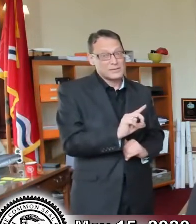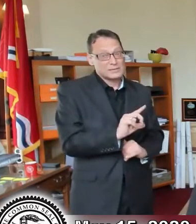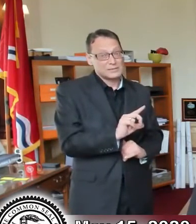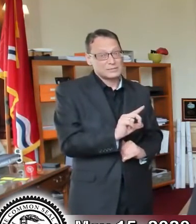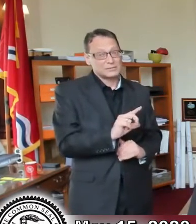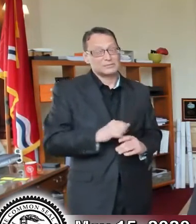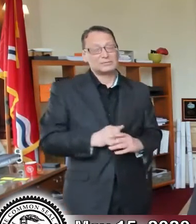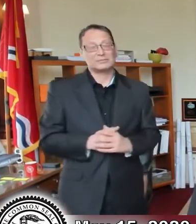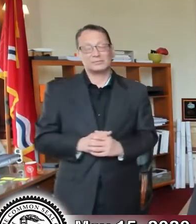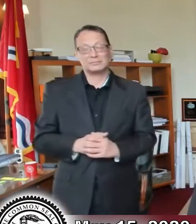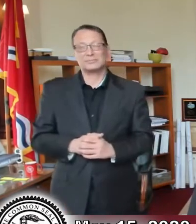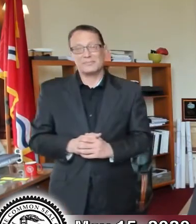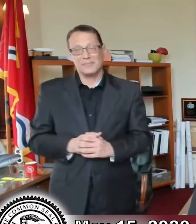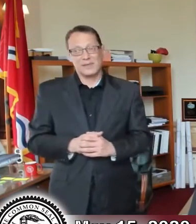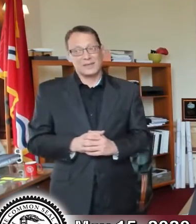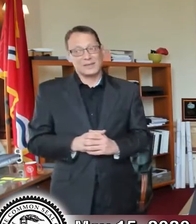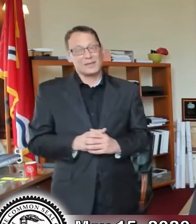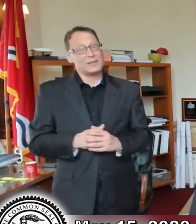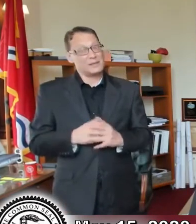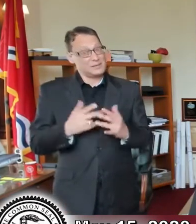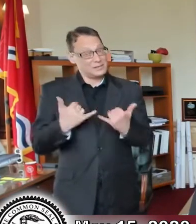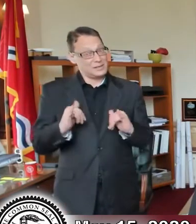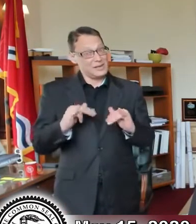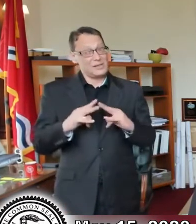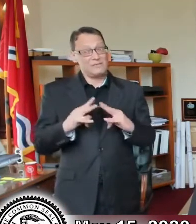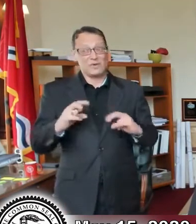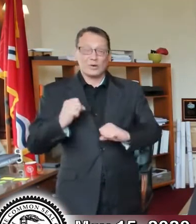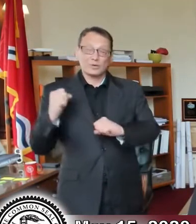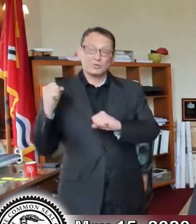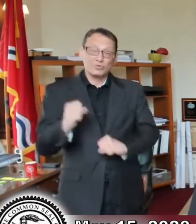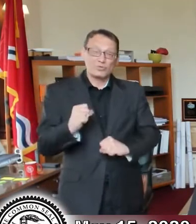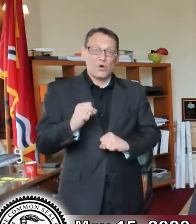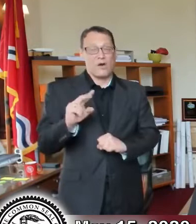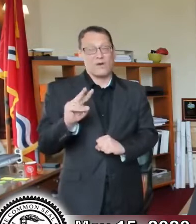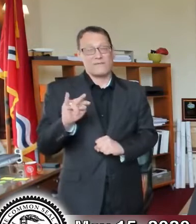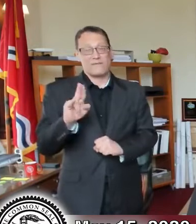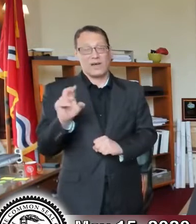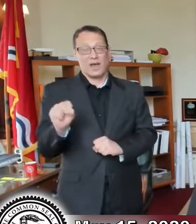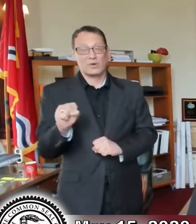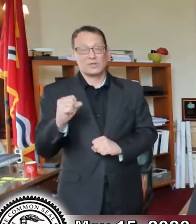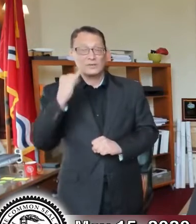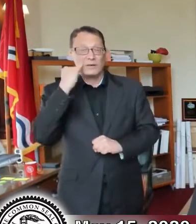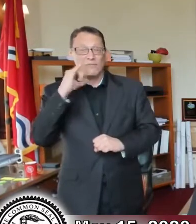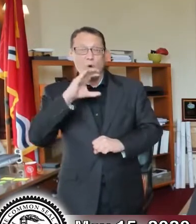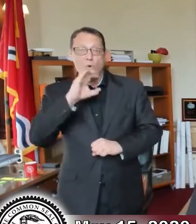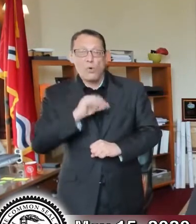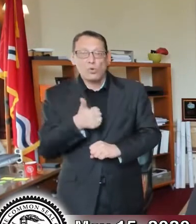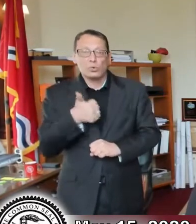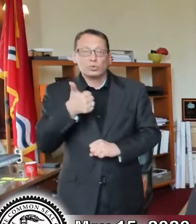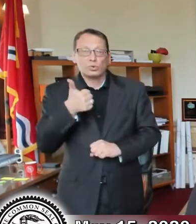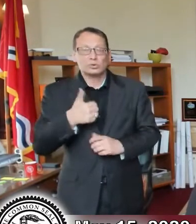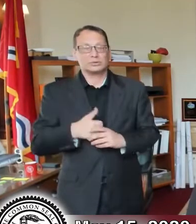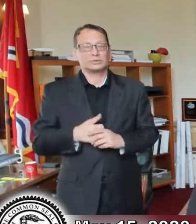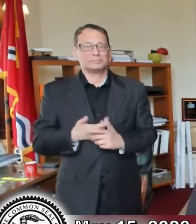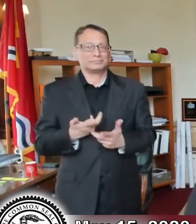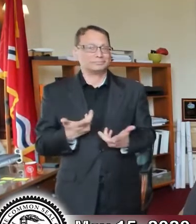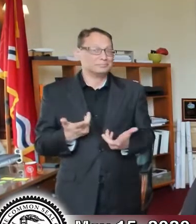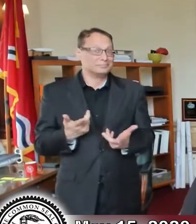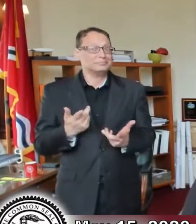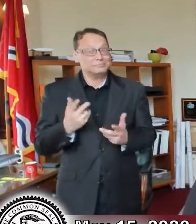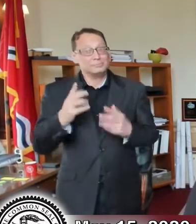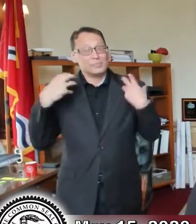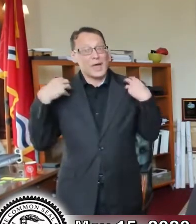a very fierce virus, and if you are older or if you have any underlying health